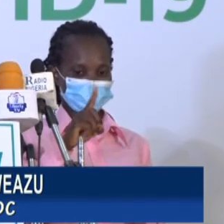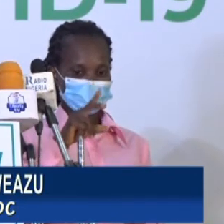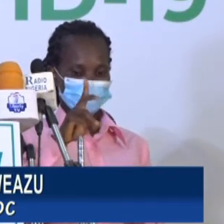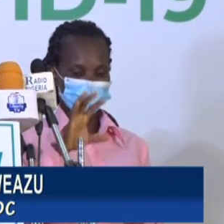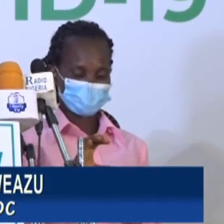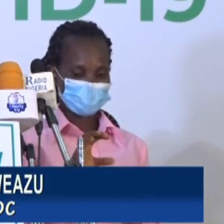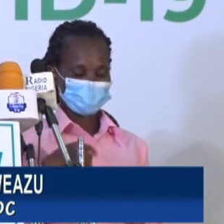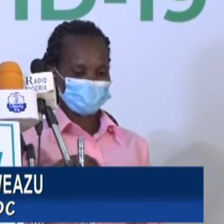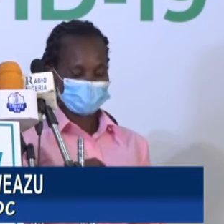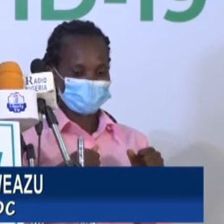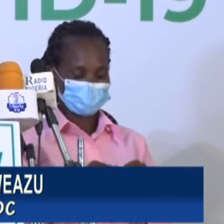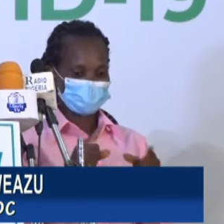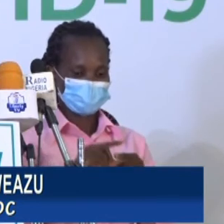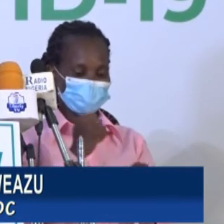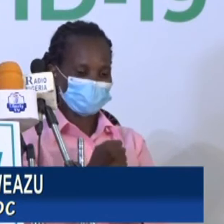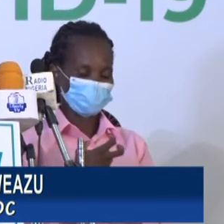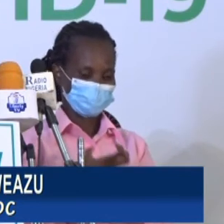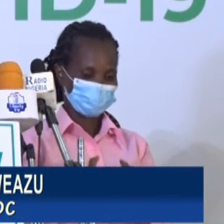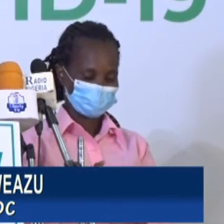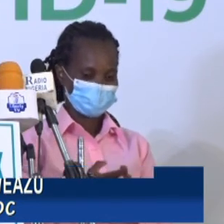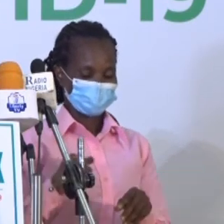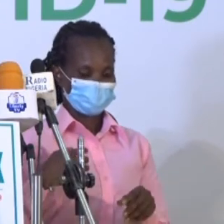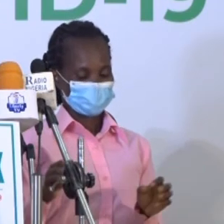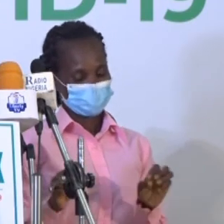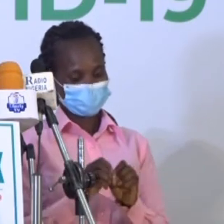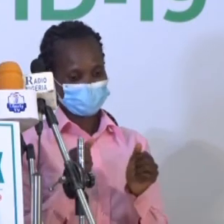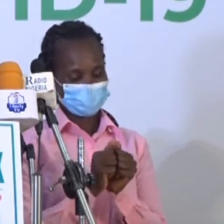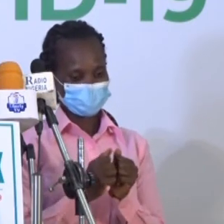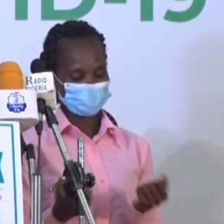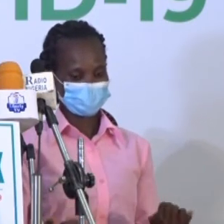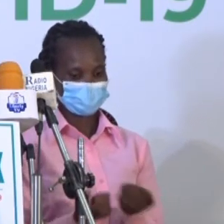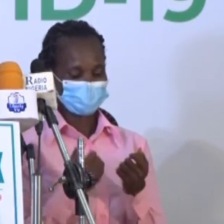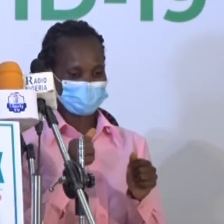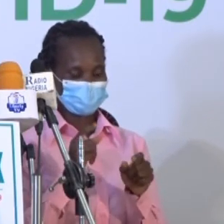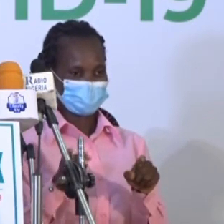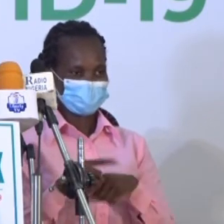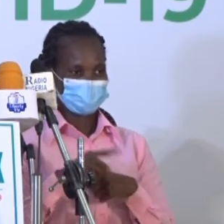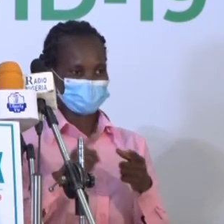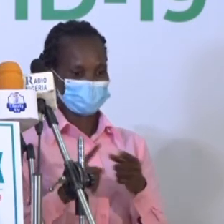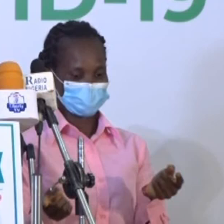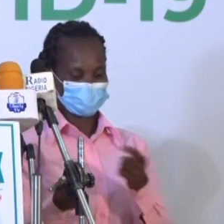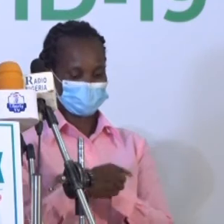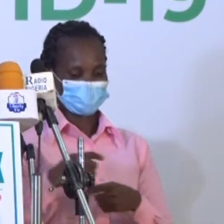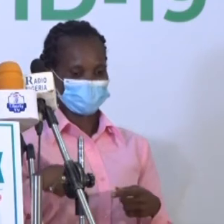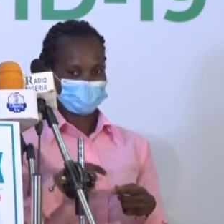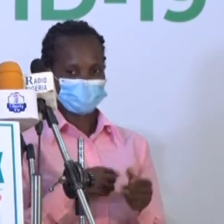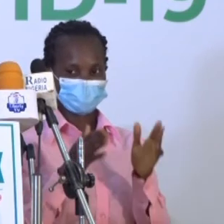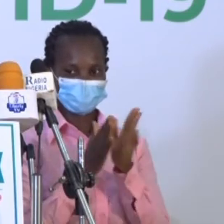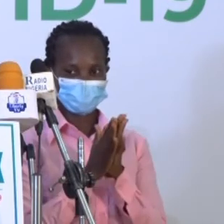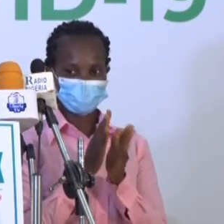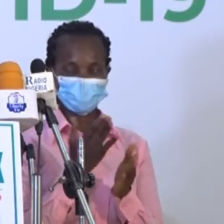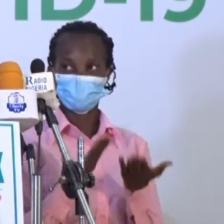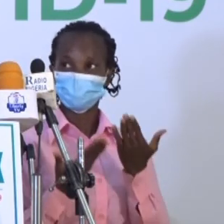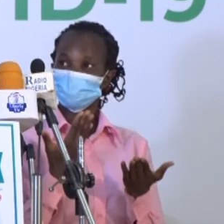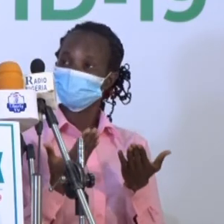despite the challenges day to day to support the response, and we pray for the repose of the